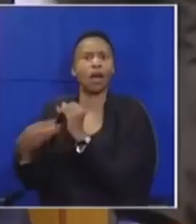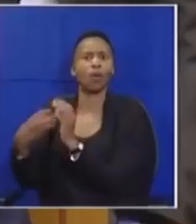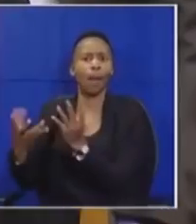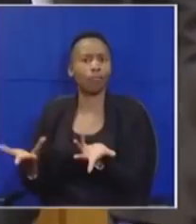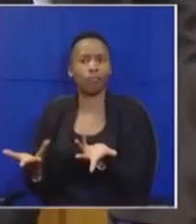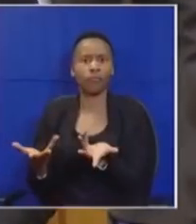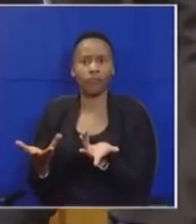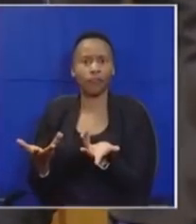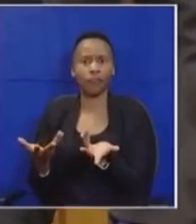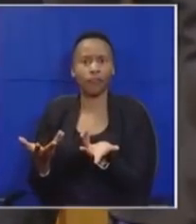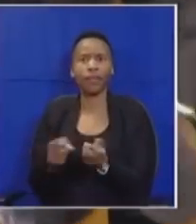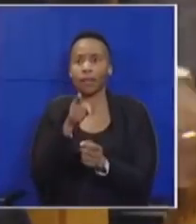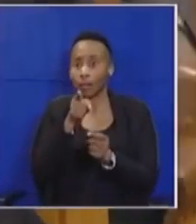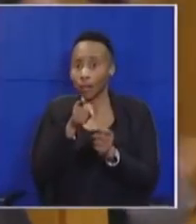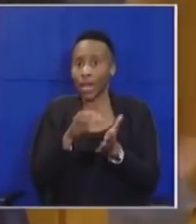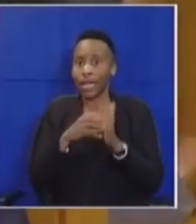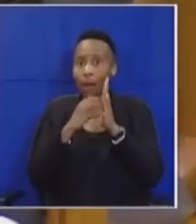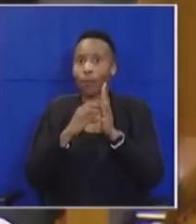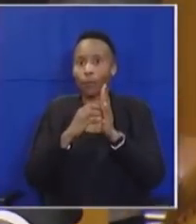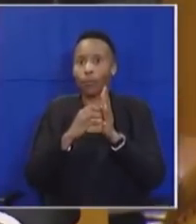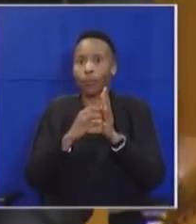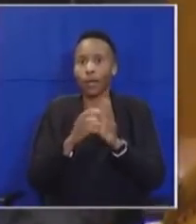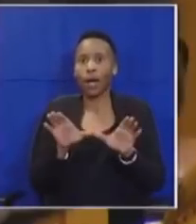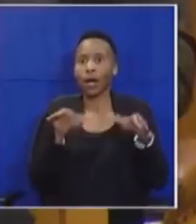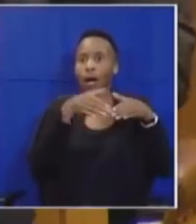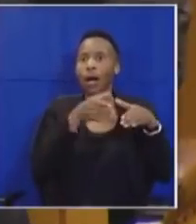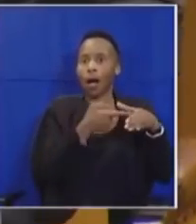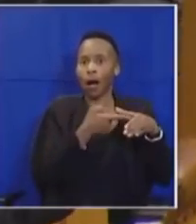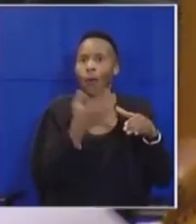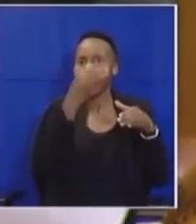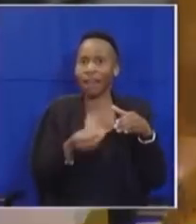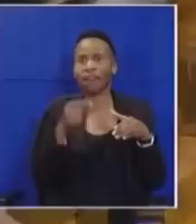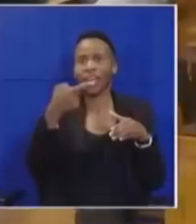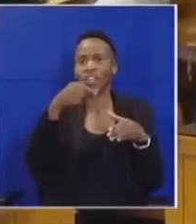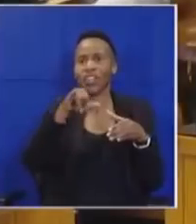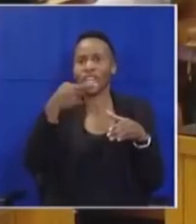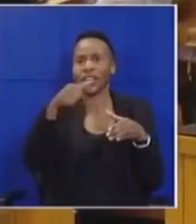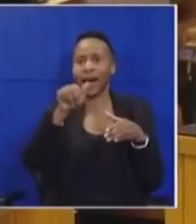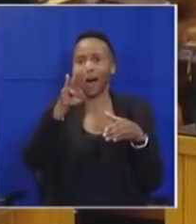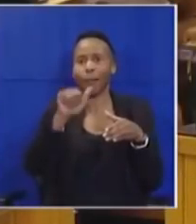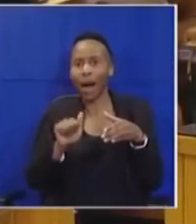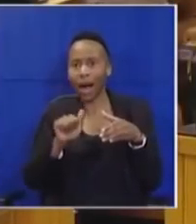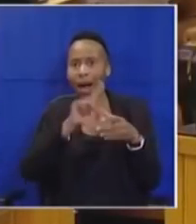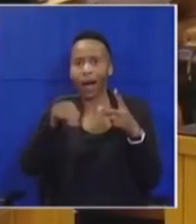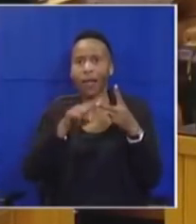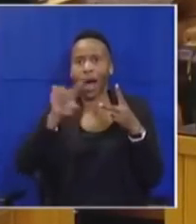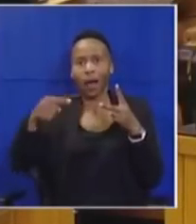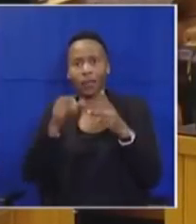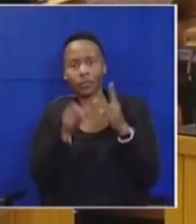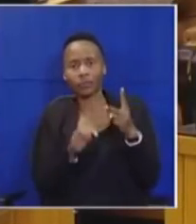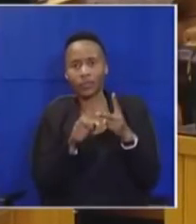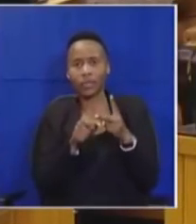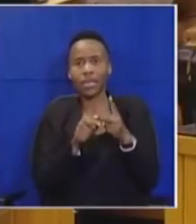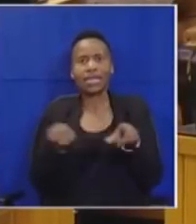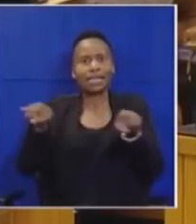kept Mr. Visa debacle himself, Malusi Gigaba. You've kept a confused economic cluster with the same